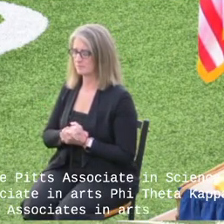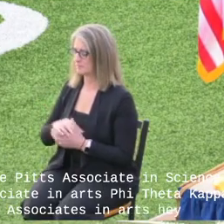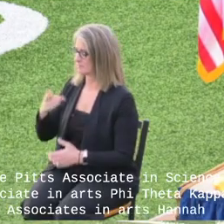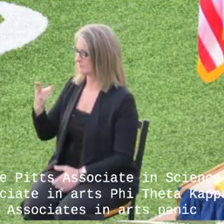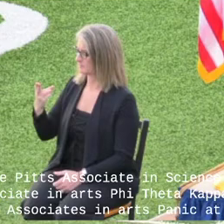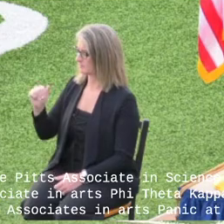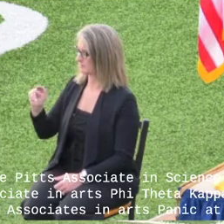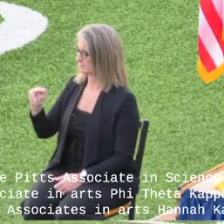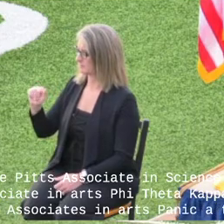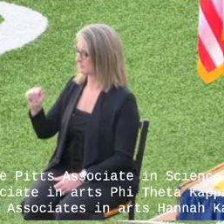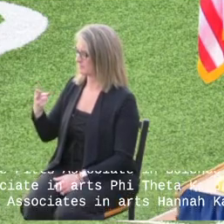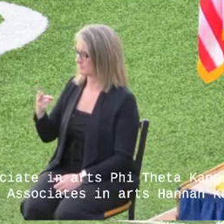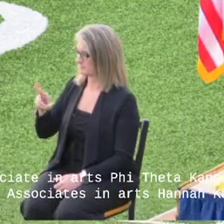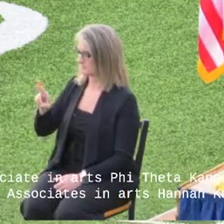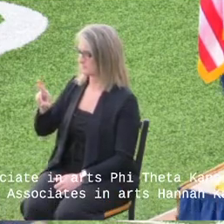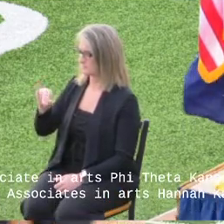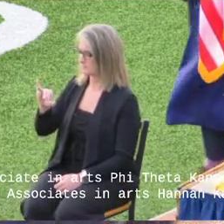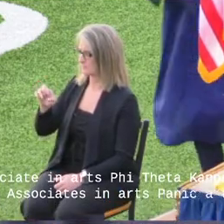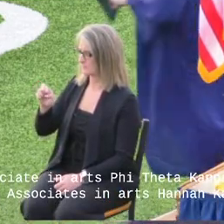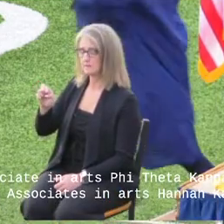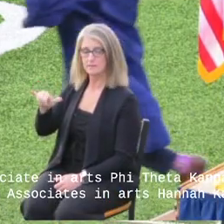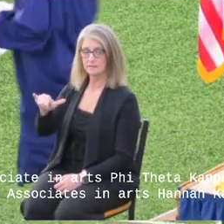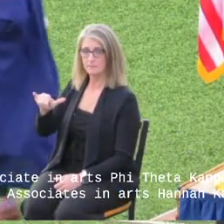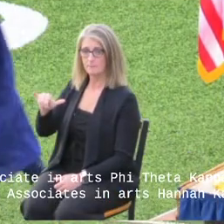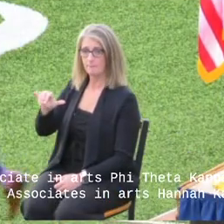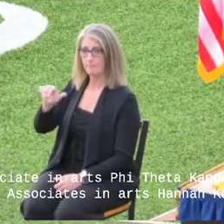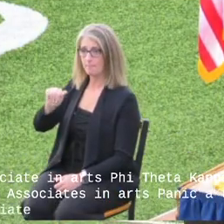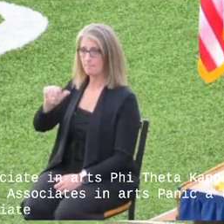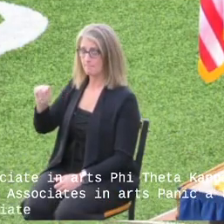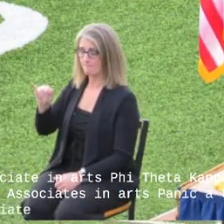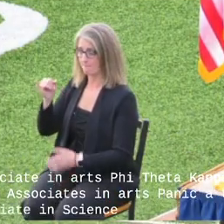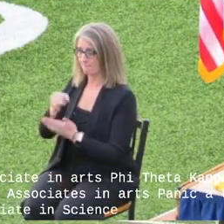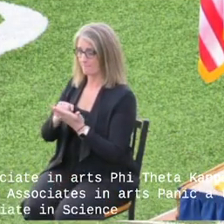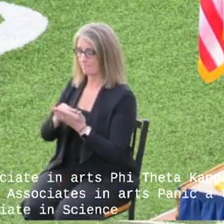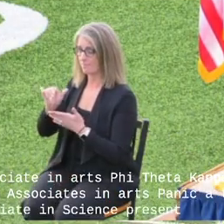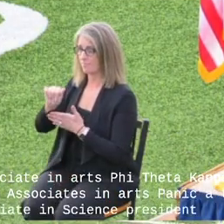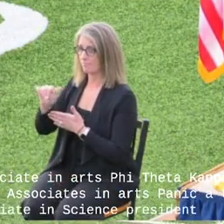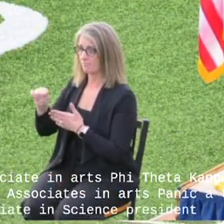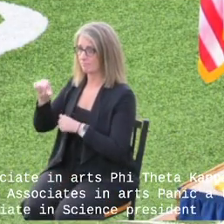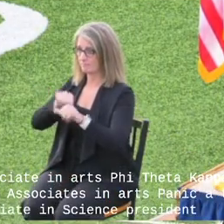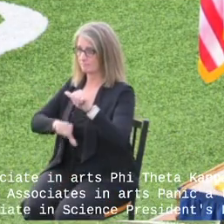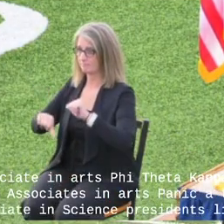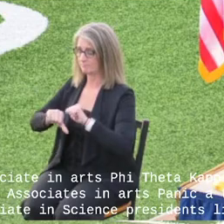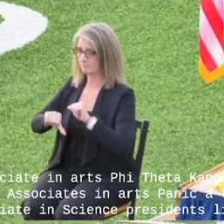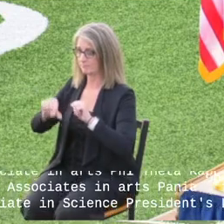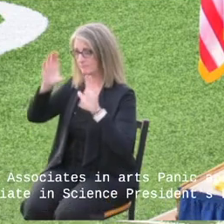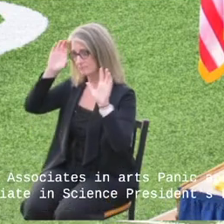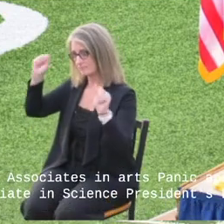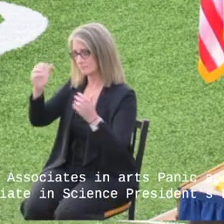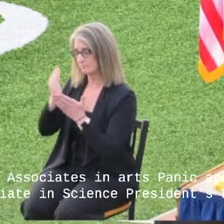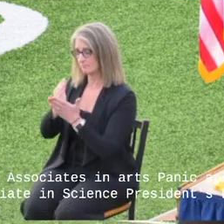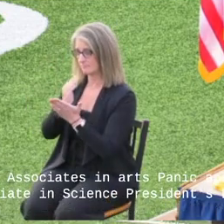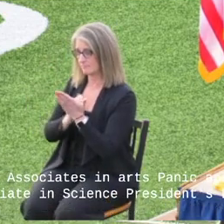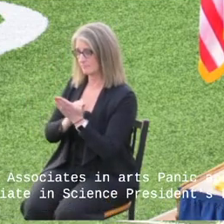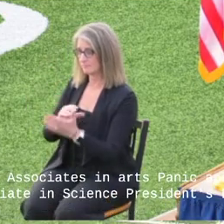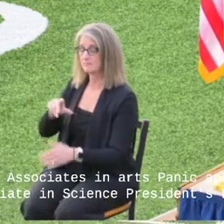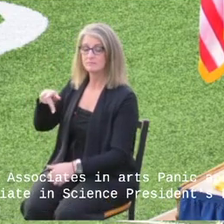Hannah Kate Reedy, Associate in Arts, Associate in Science, President's List, Phi Theta Kappa.